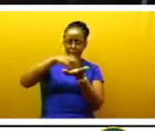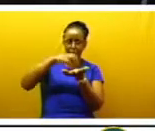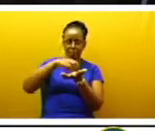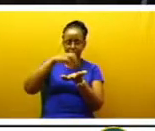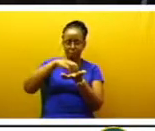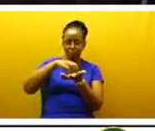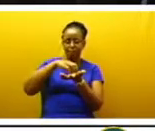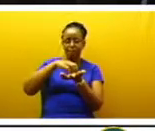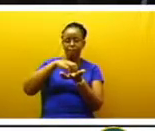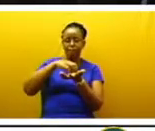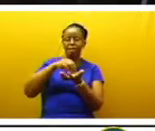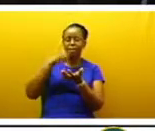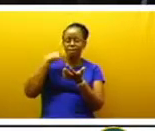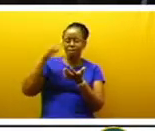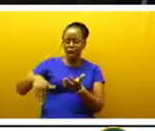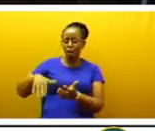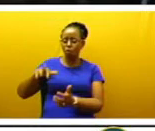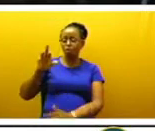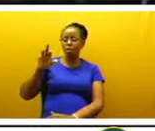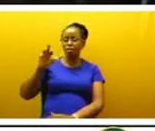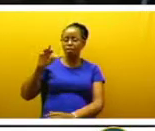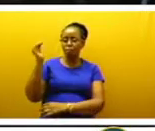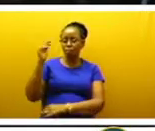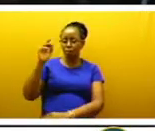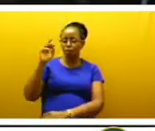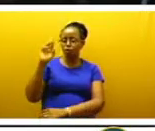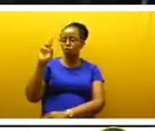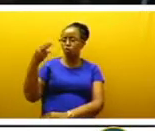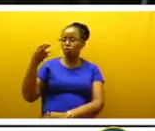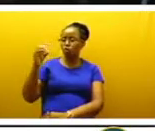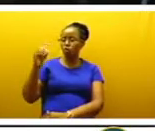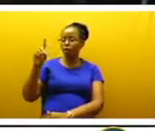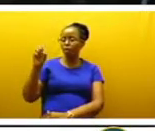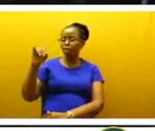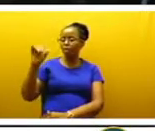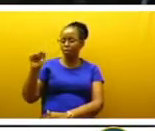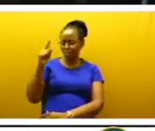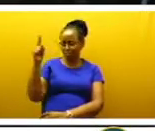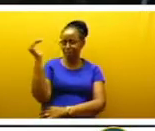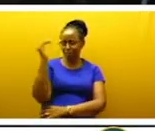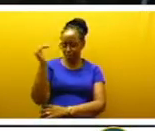South Rhodesian law reports, and say, here it is.